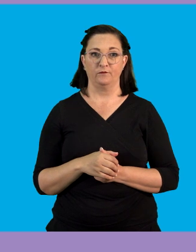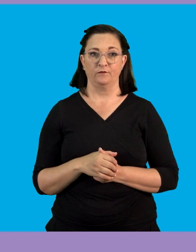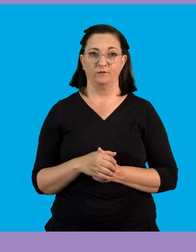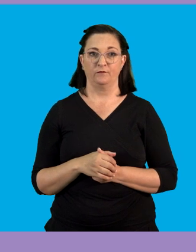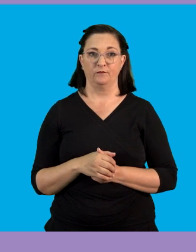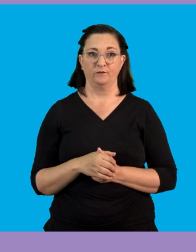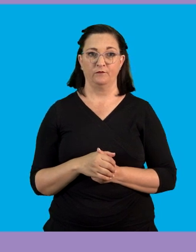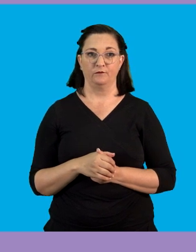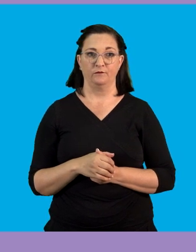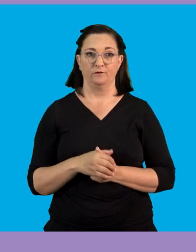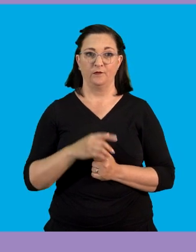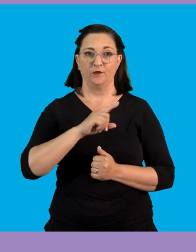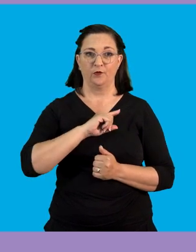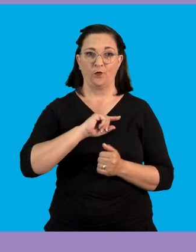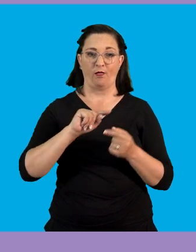angle